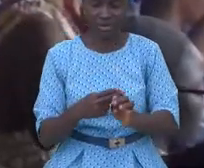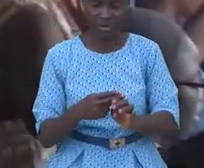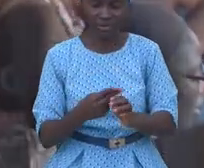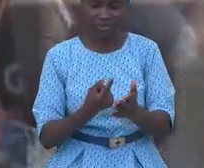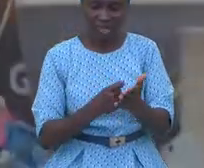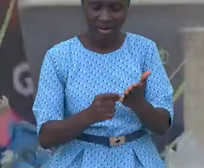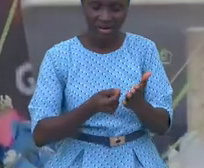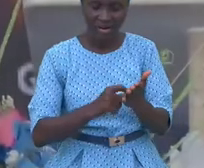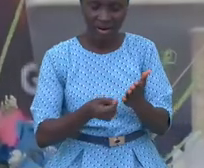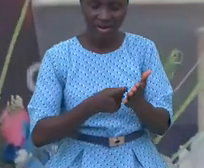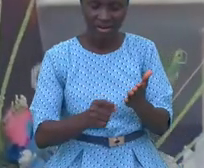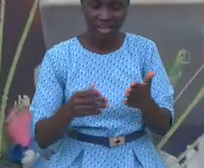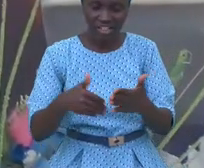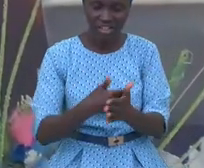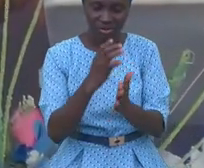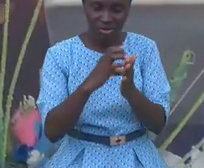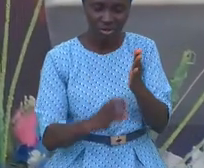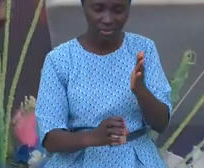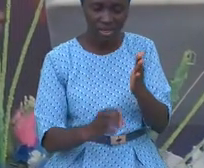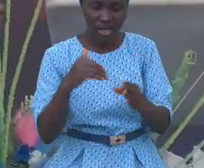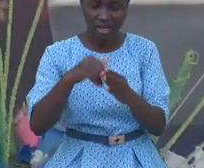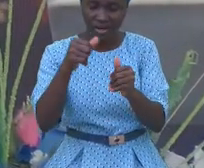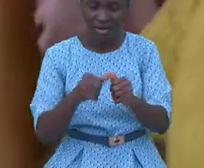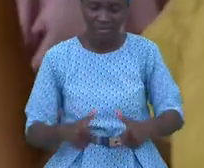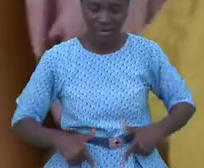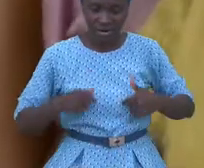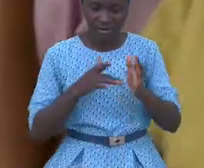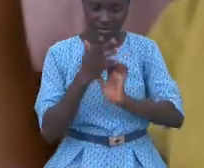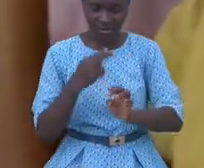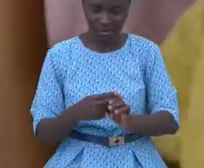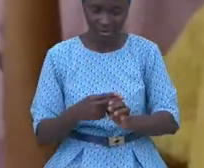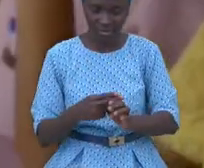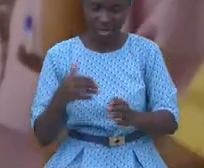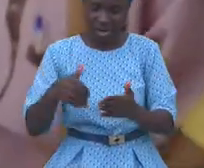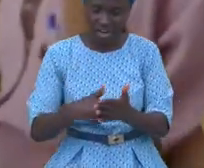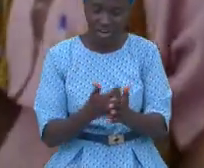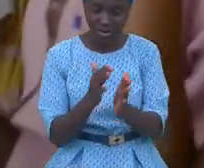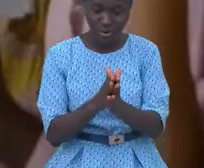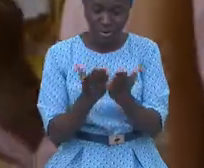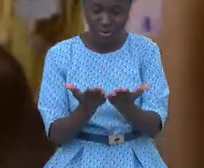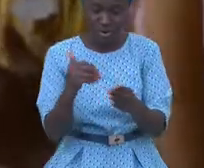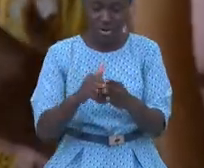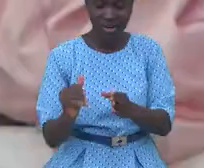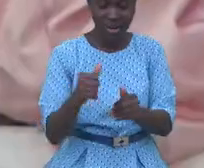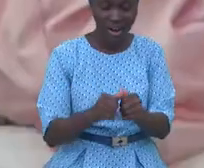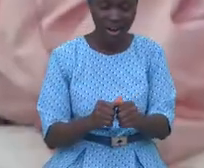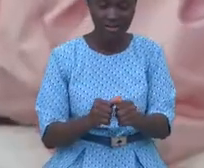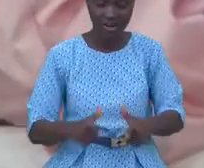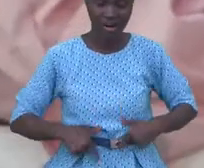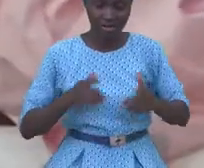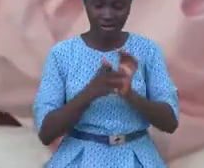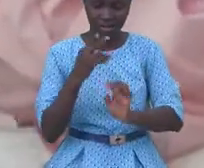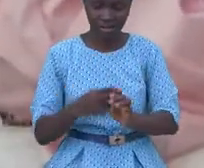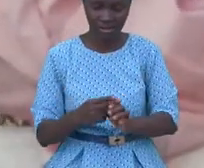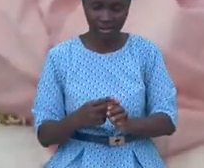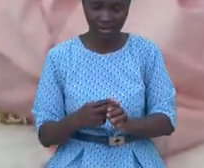Write a new chapter in every life, a new book in every life. Use